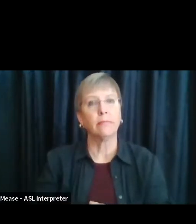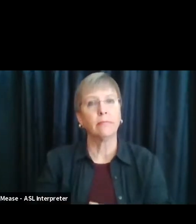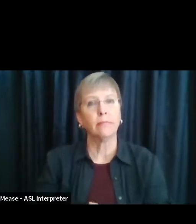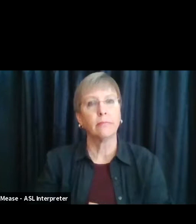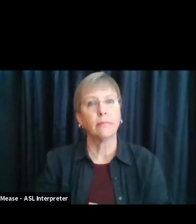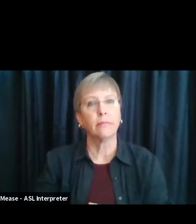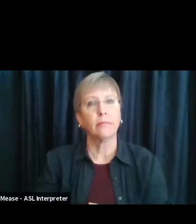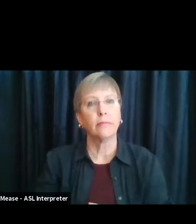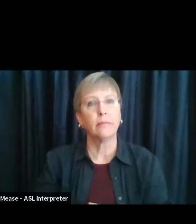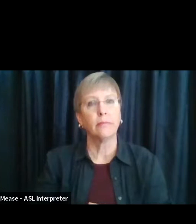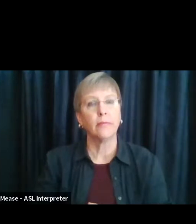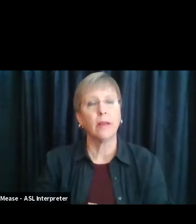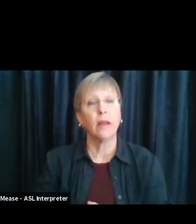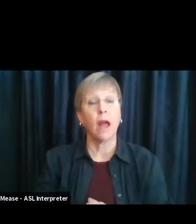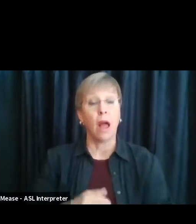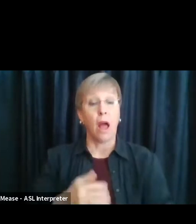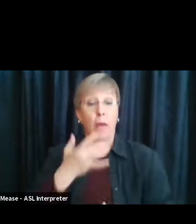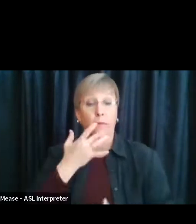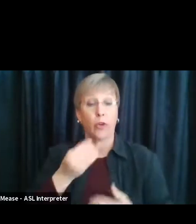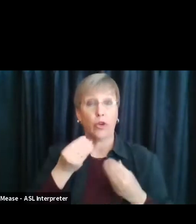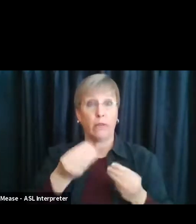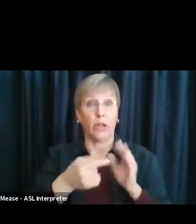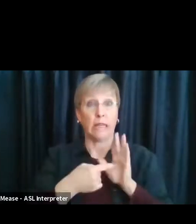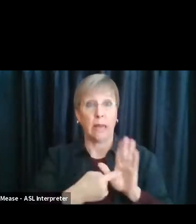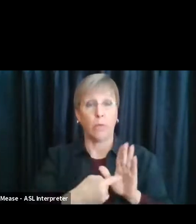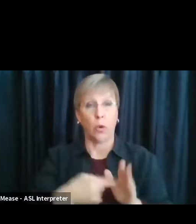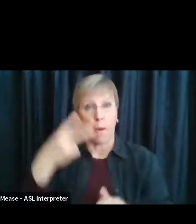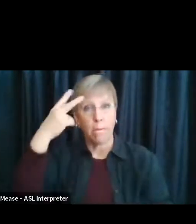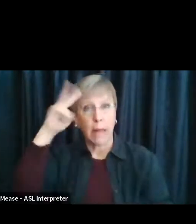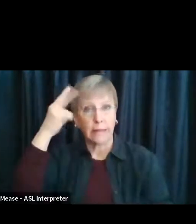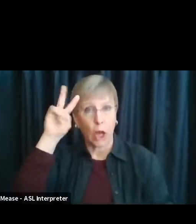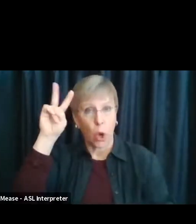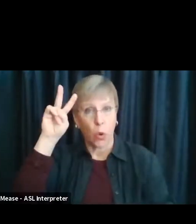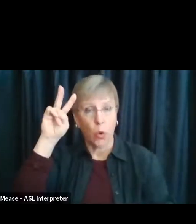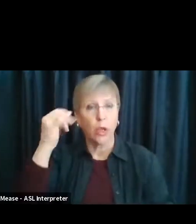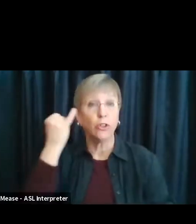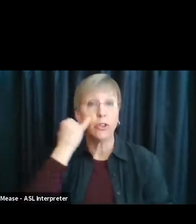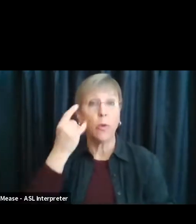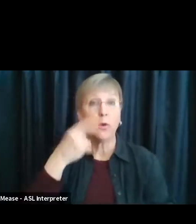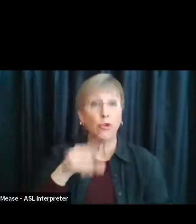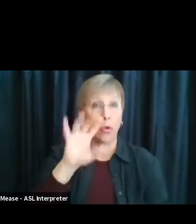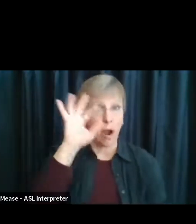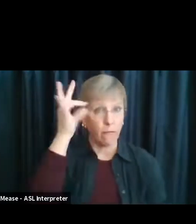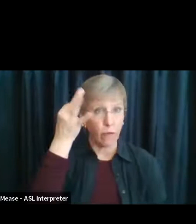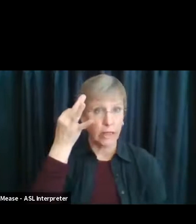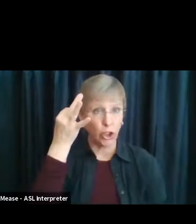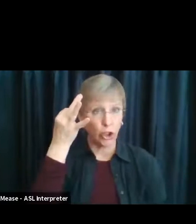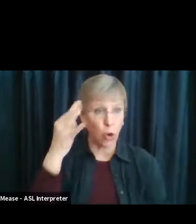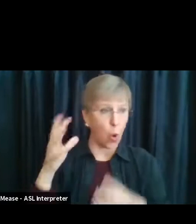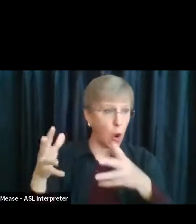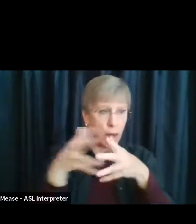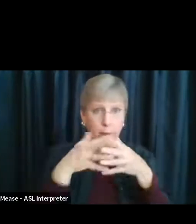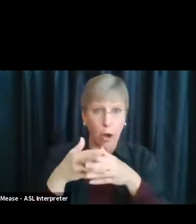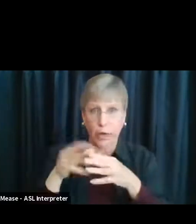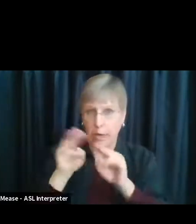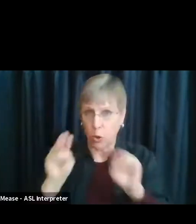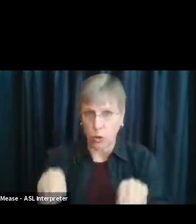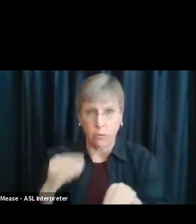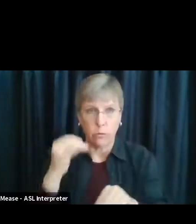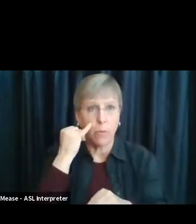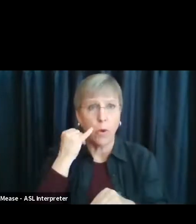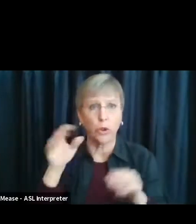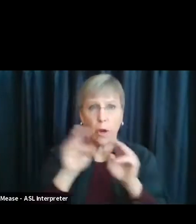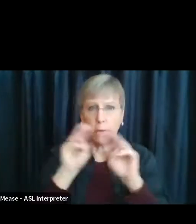What I like to give as an example is, for example, Mexico. If you're a French museum, or if you're an American museum, let's say you're a museum